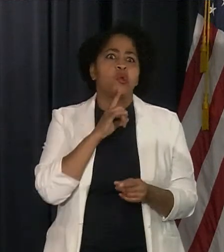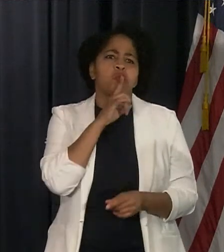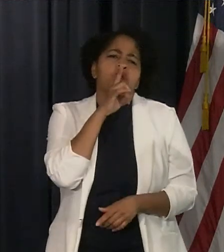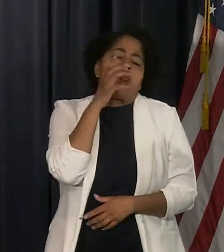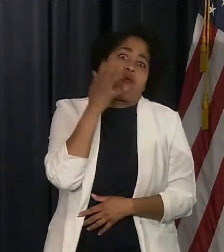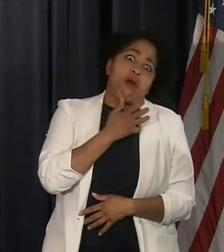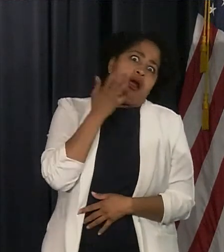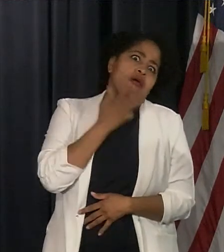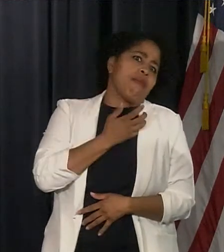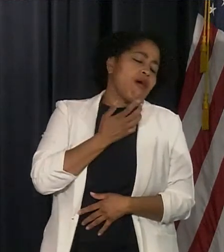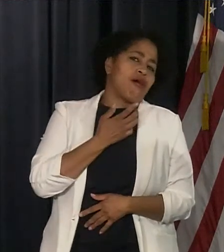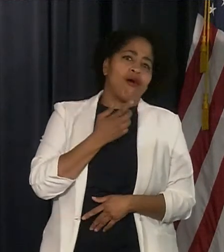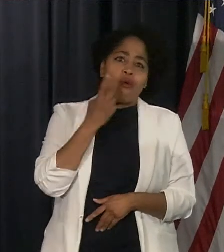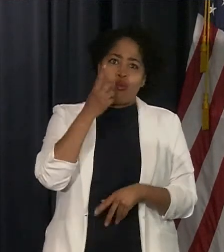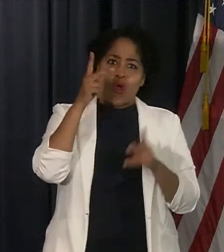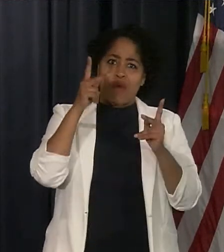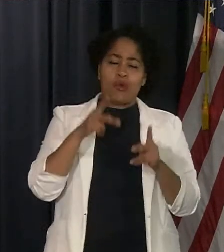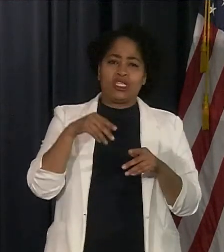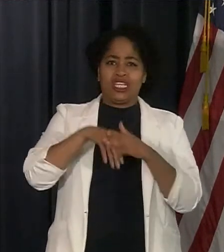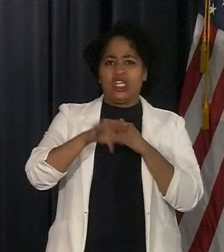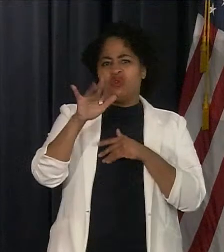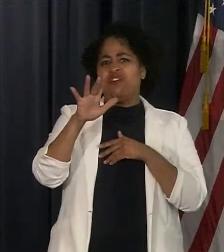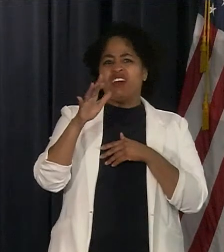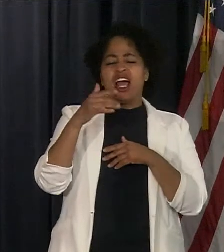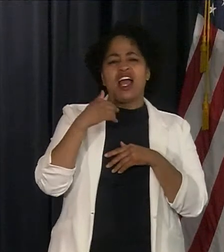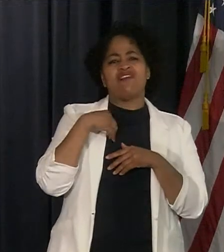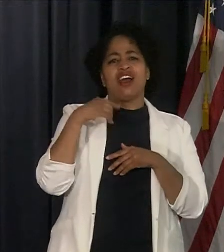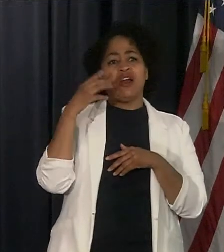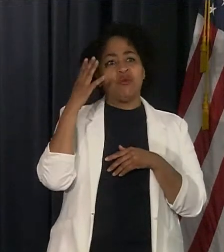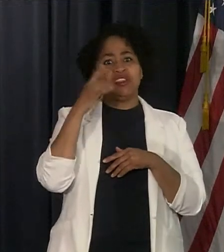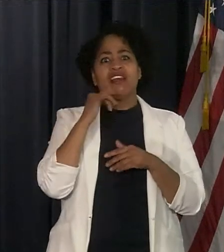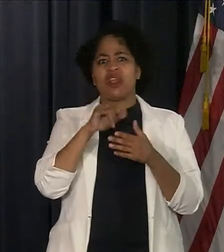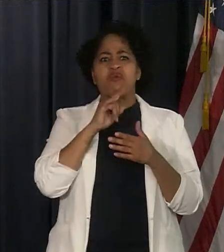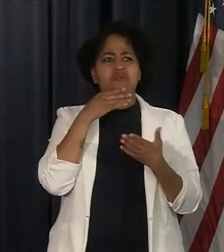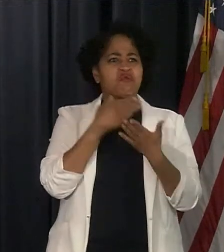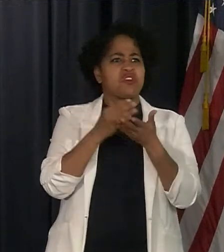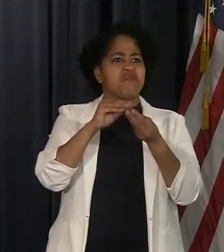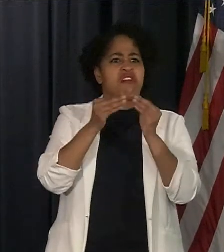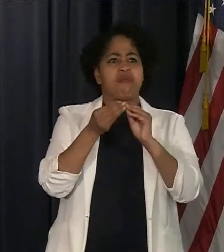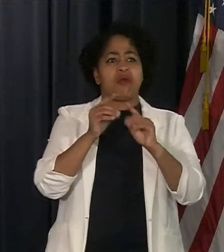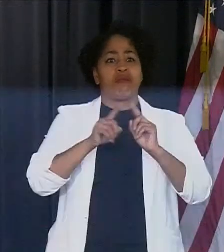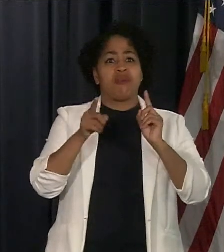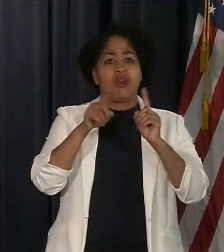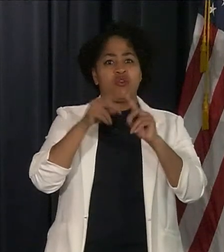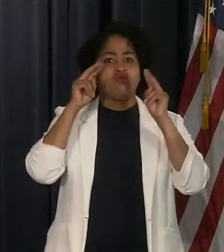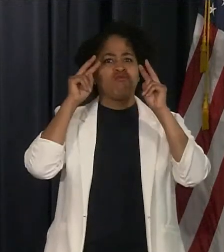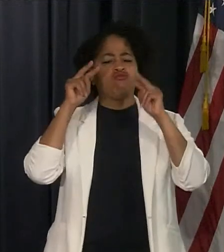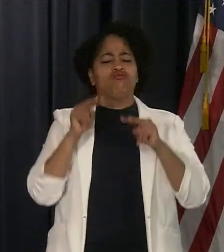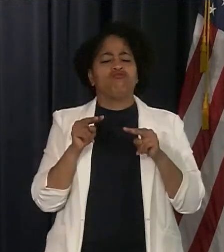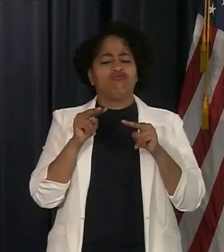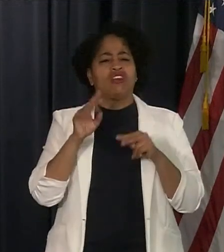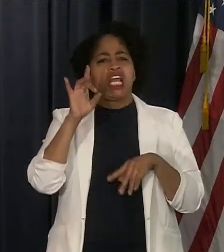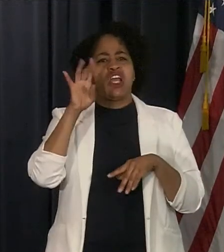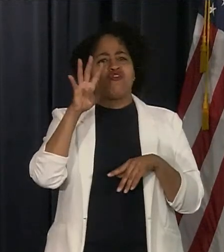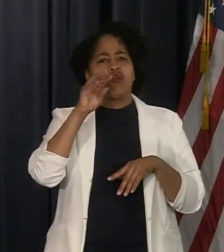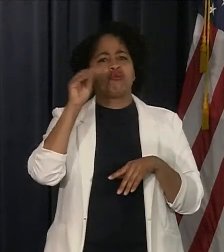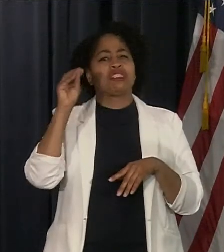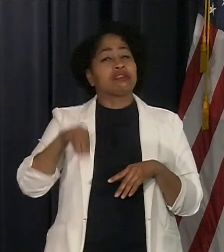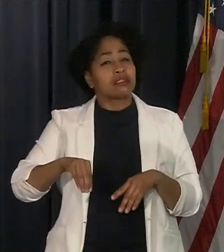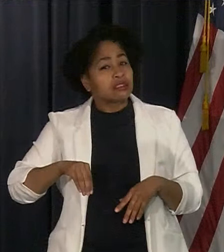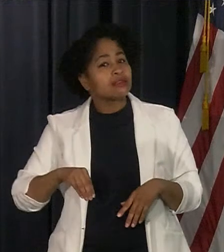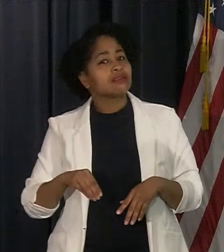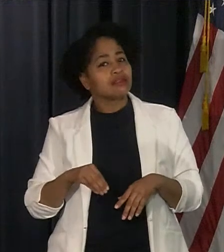remarkable. So a 1 in 25 chance, I think everybody would say, is extraordinary. But when you drop down to